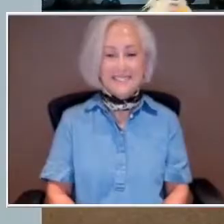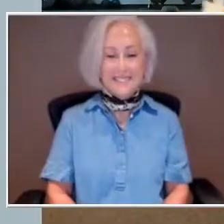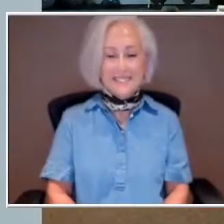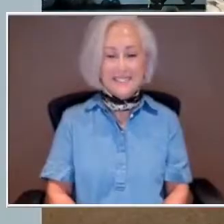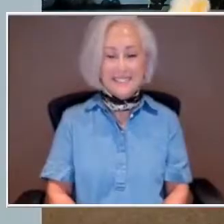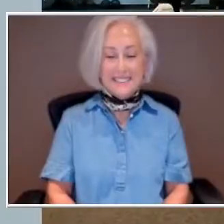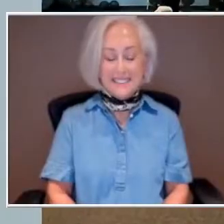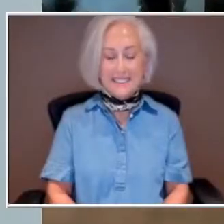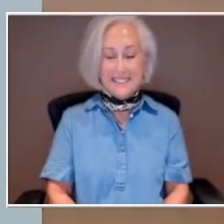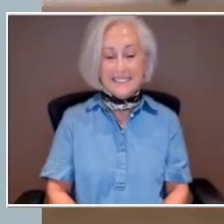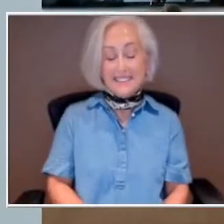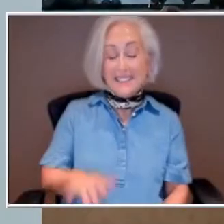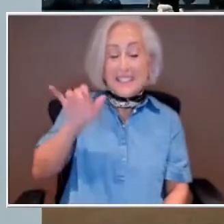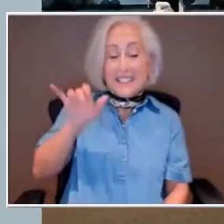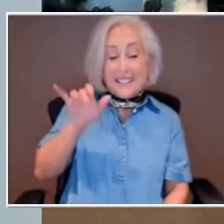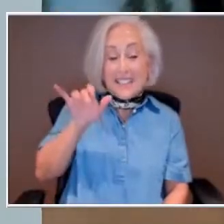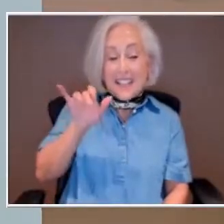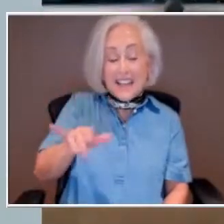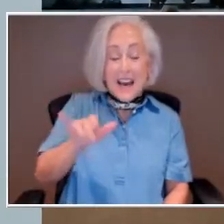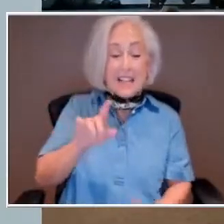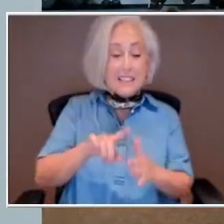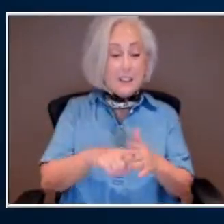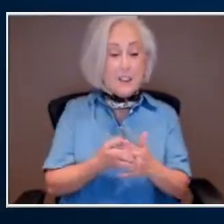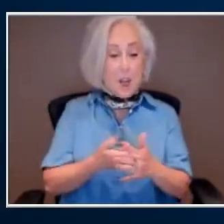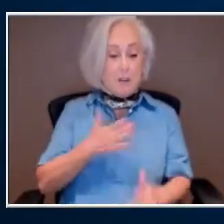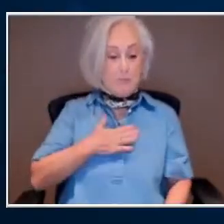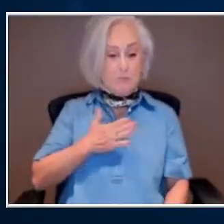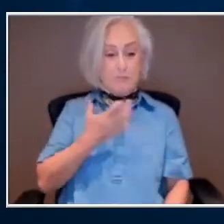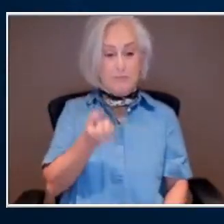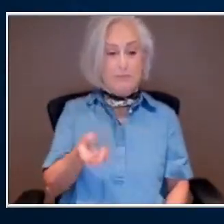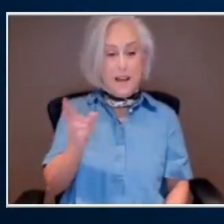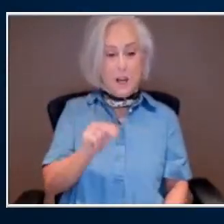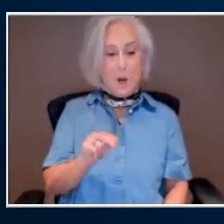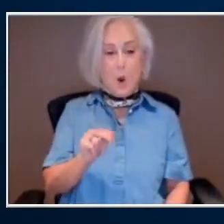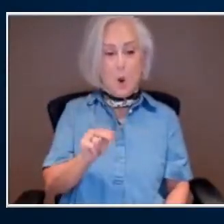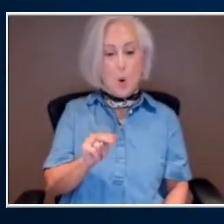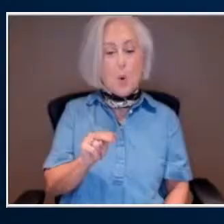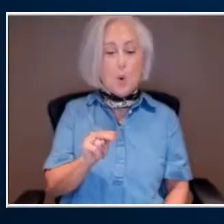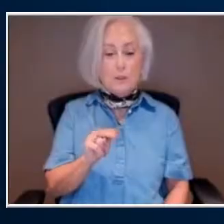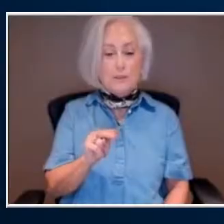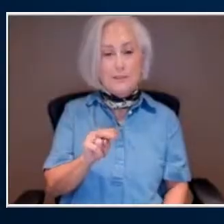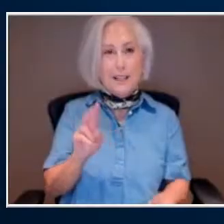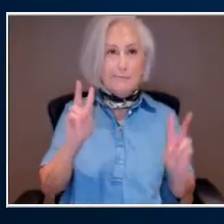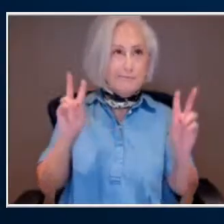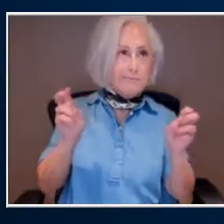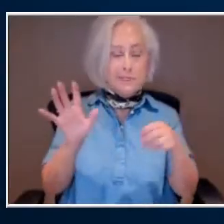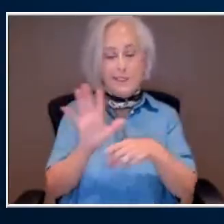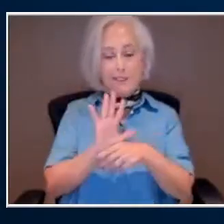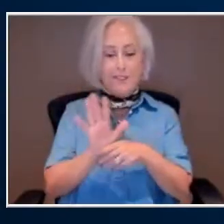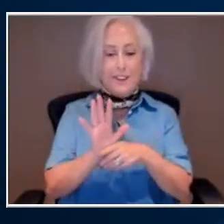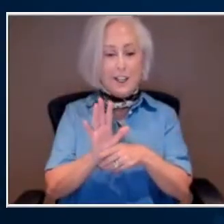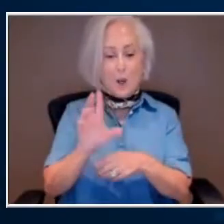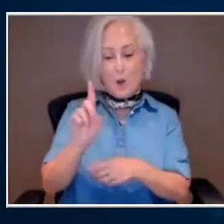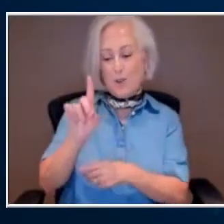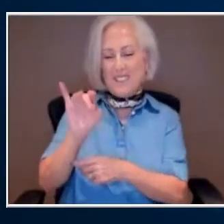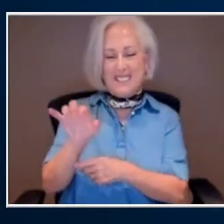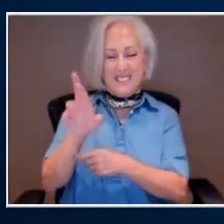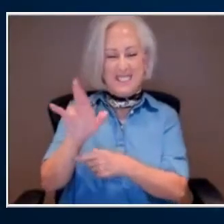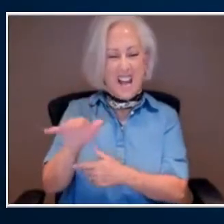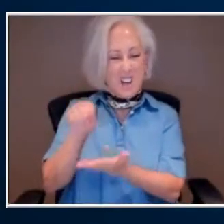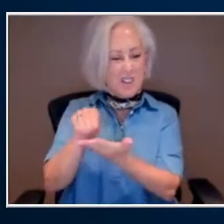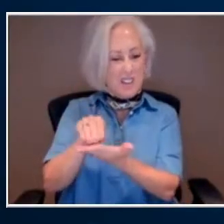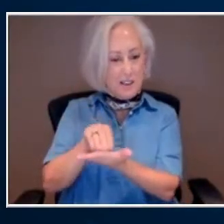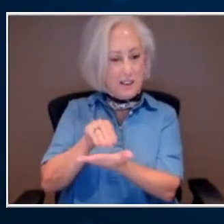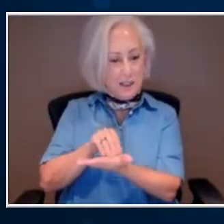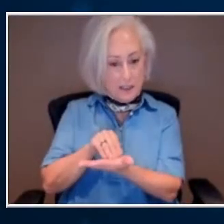So that started kind of as just my own video diary type thing. I've shared posts on